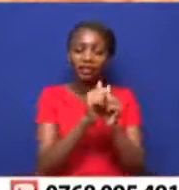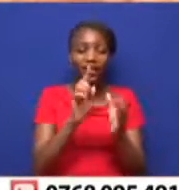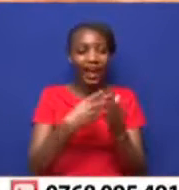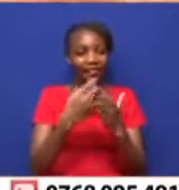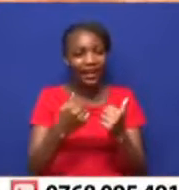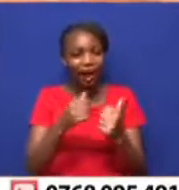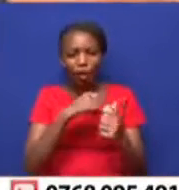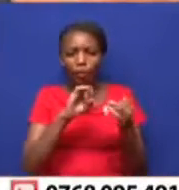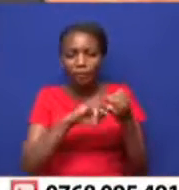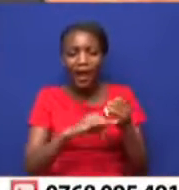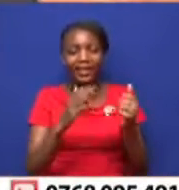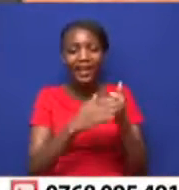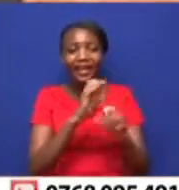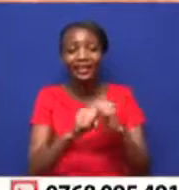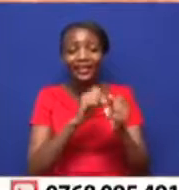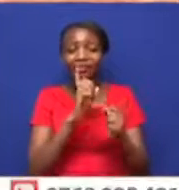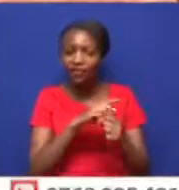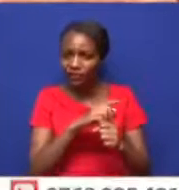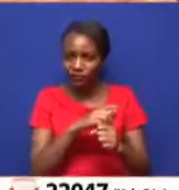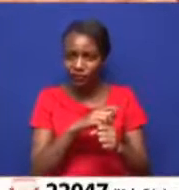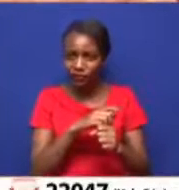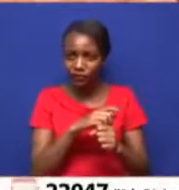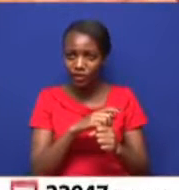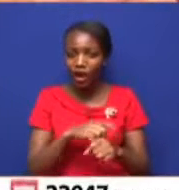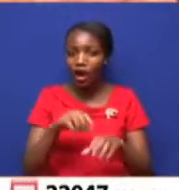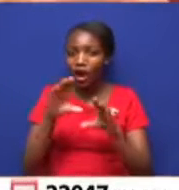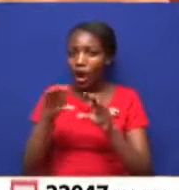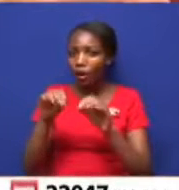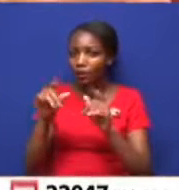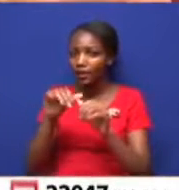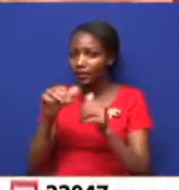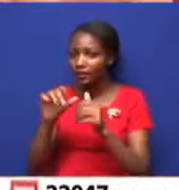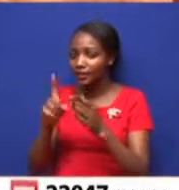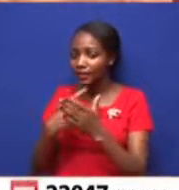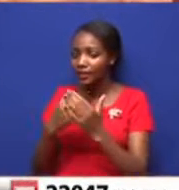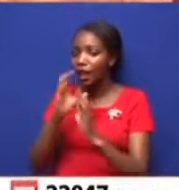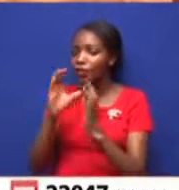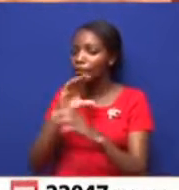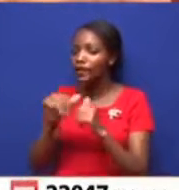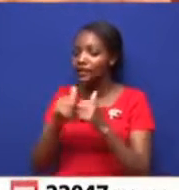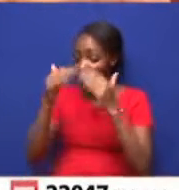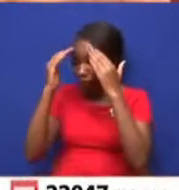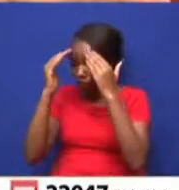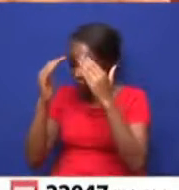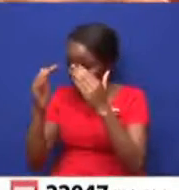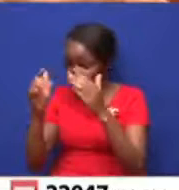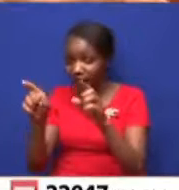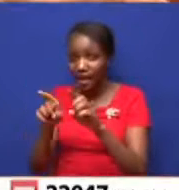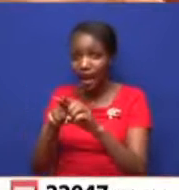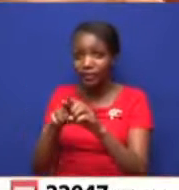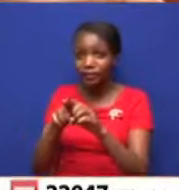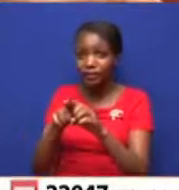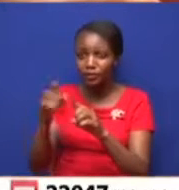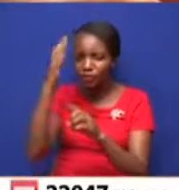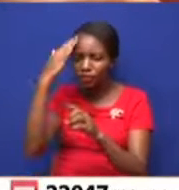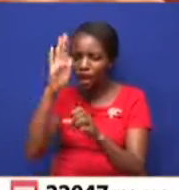almost 10. Fantastic. Absolutely amazing. I mean, talking about commitment, we find that, you know, a